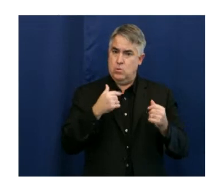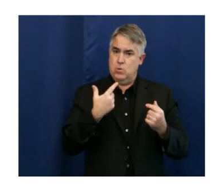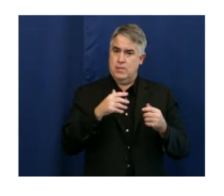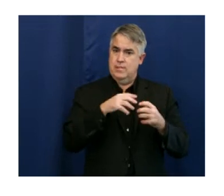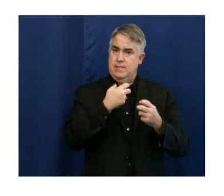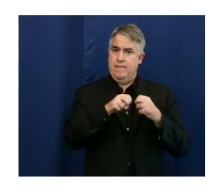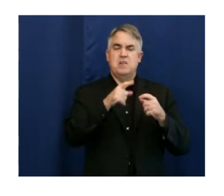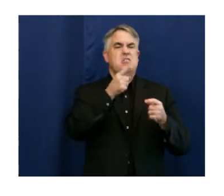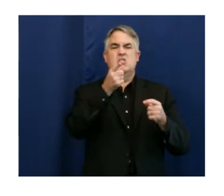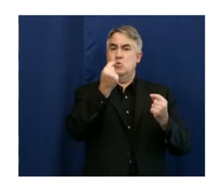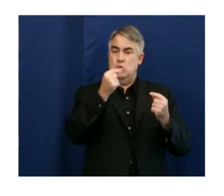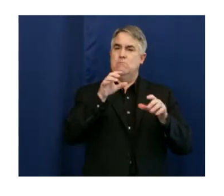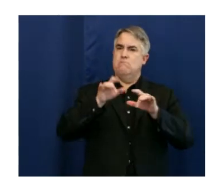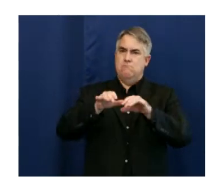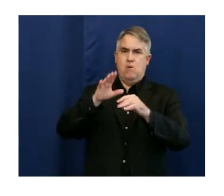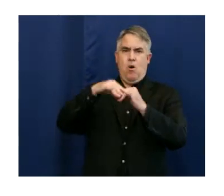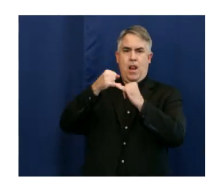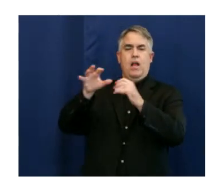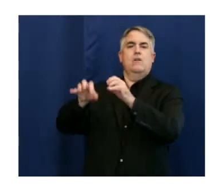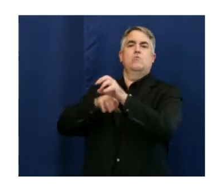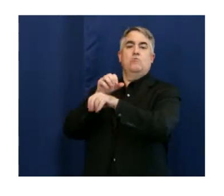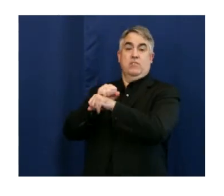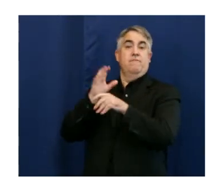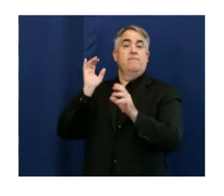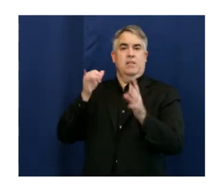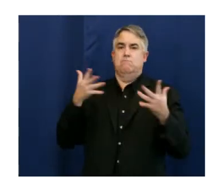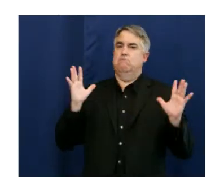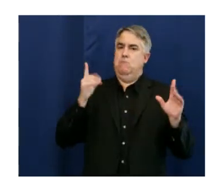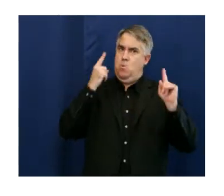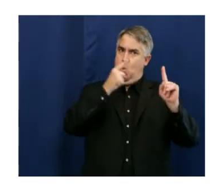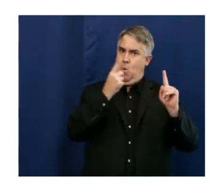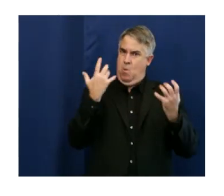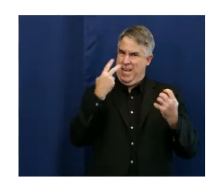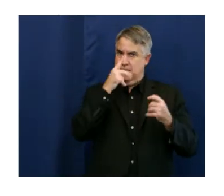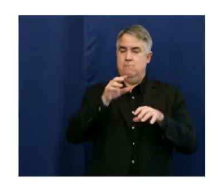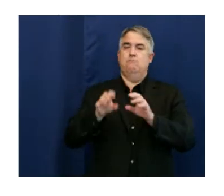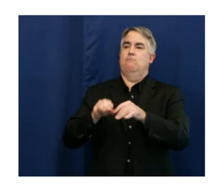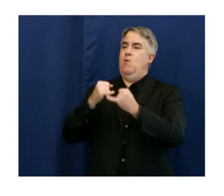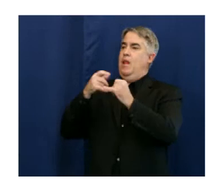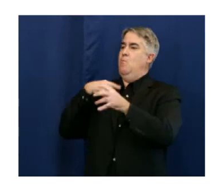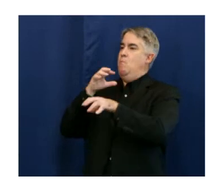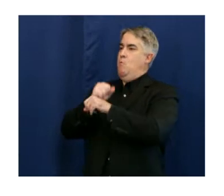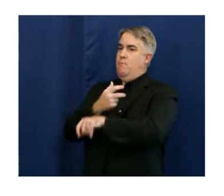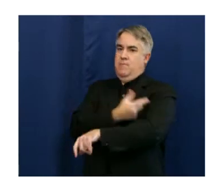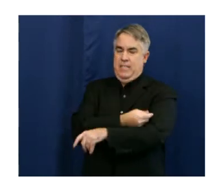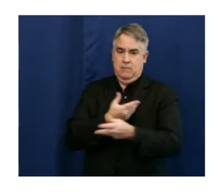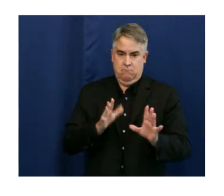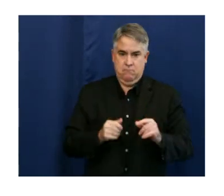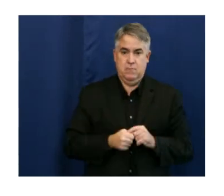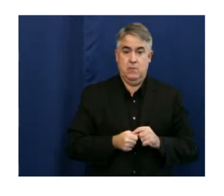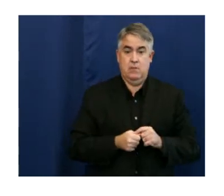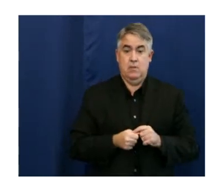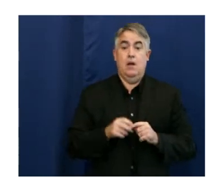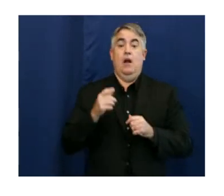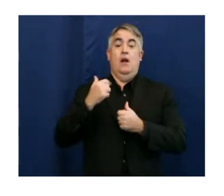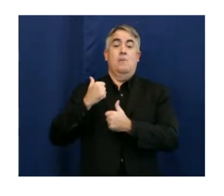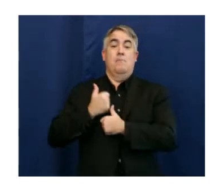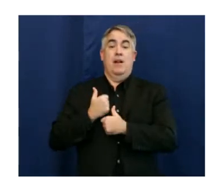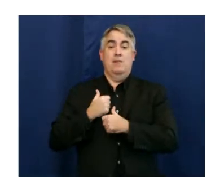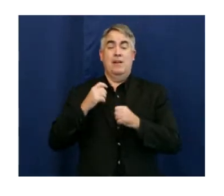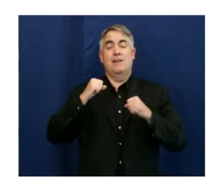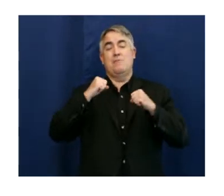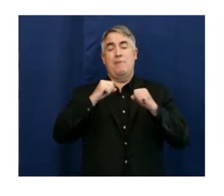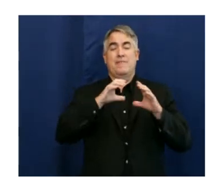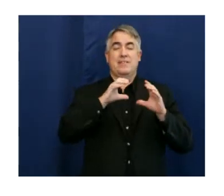in to get it, not just restricted to that. And then, of course, the Department of Defense is receiving and administering their vaccines separate